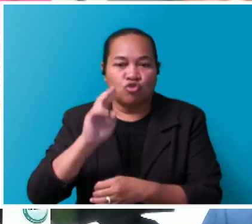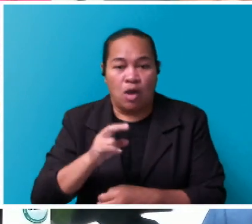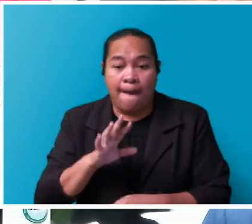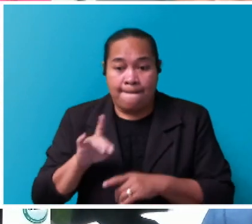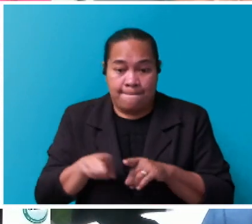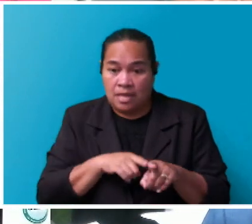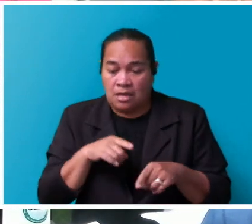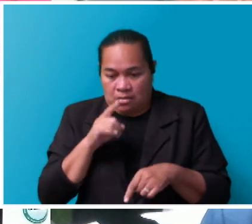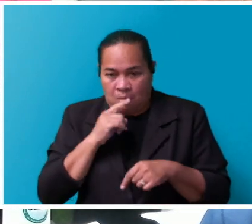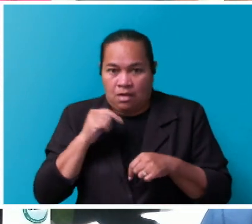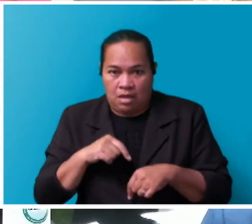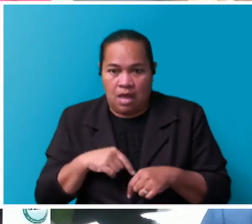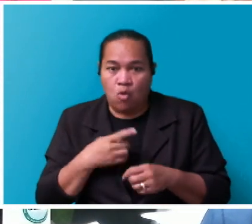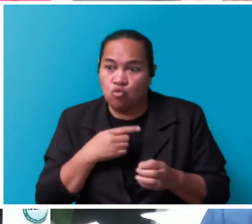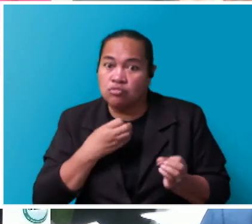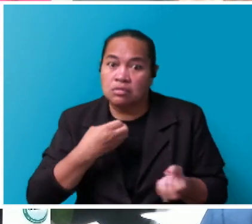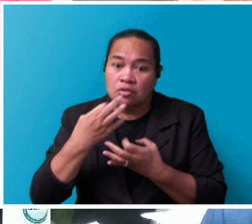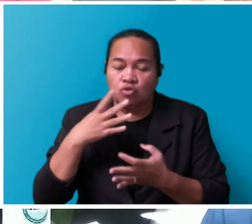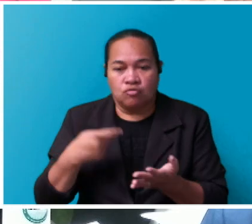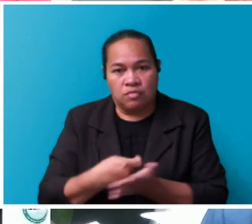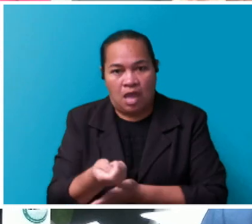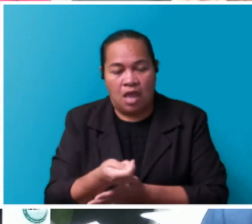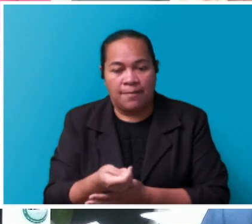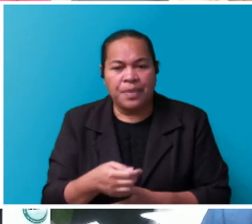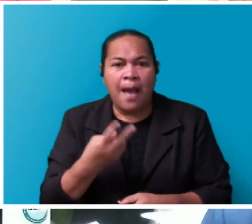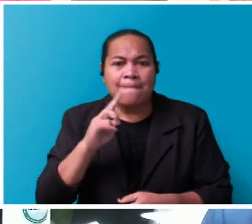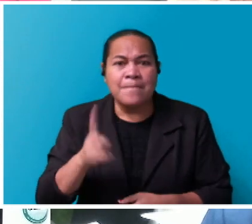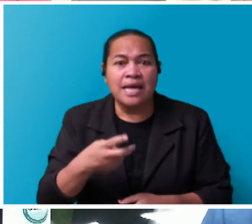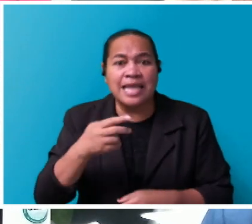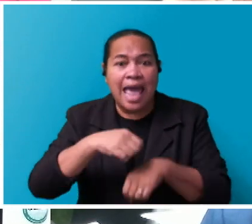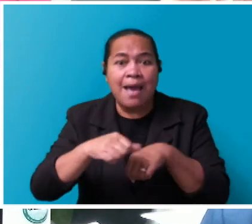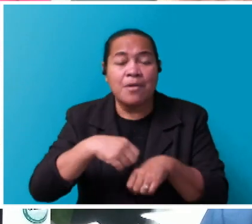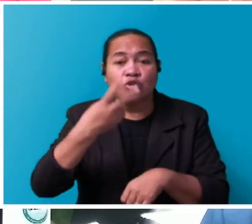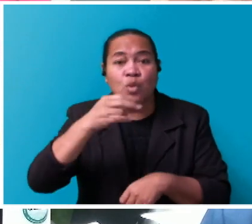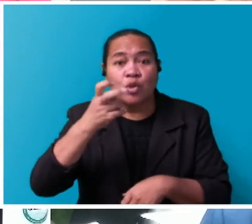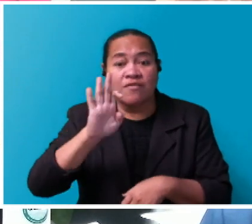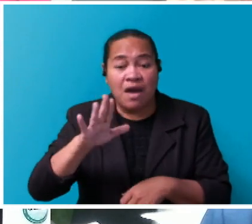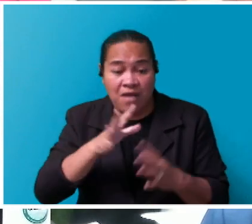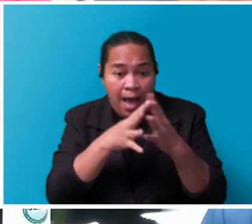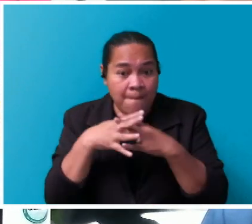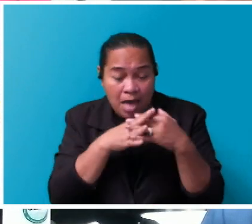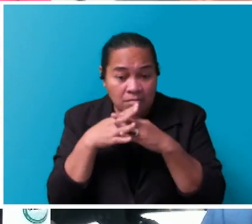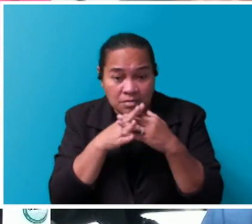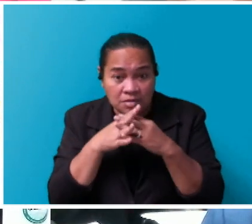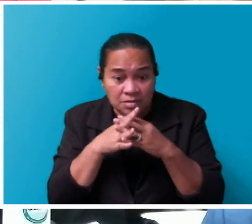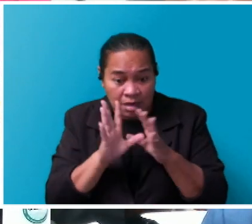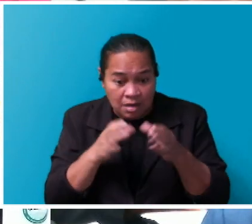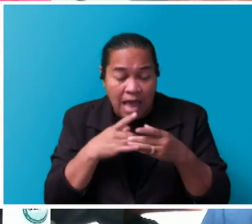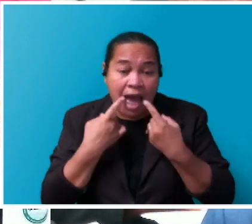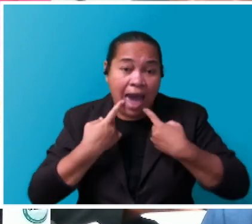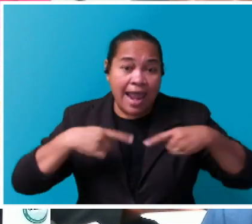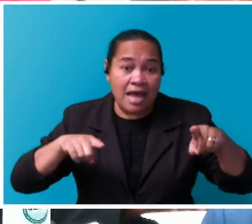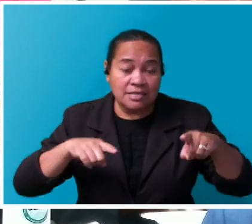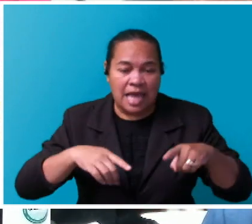However, on 10th of April 2025, the U.S. administration then subsequently announced that